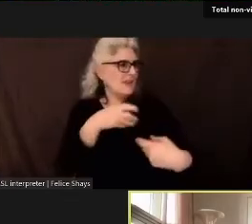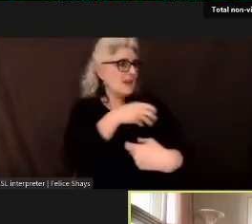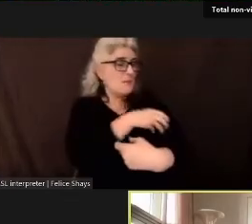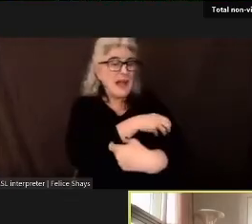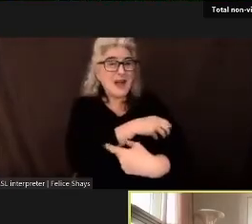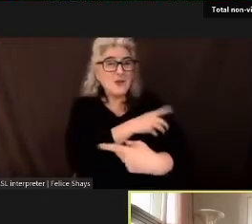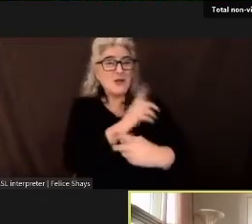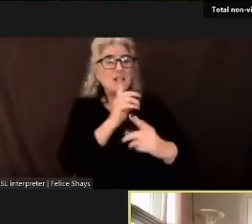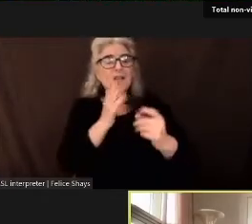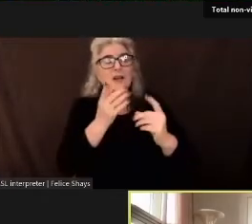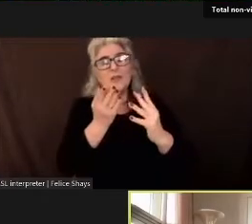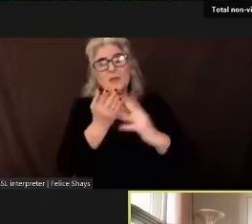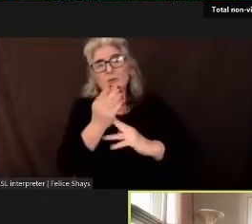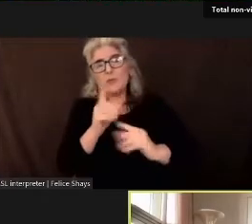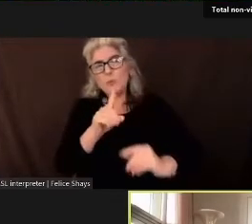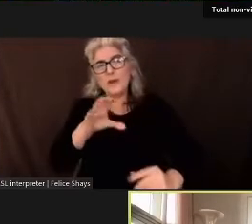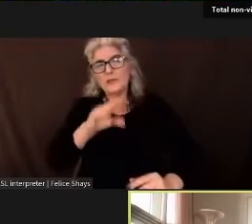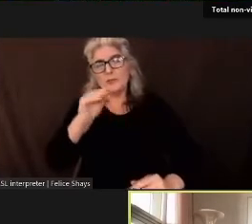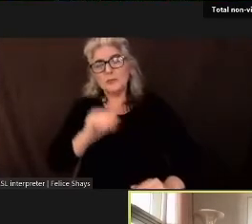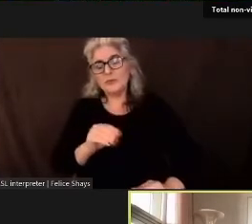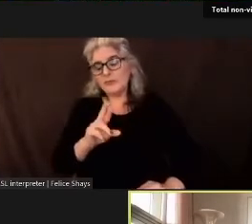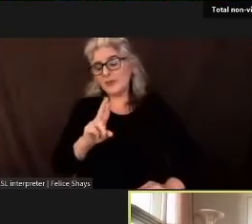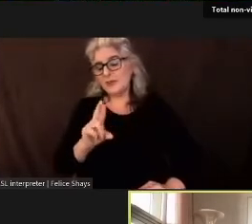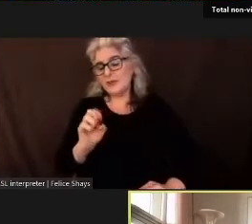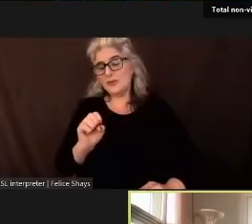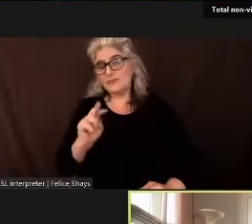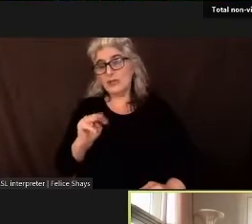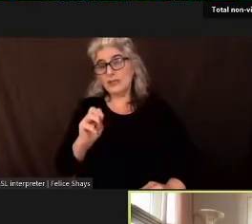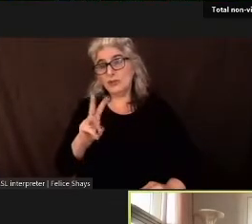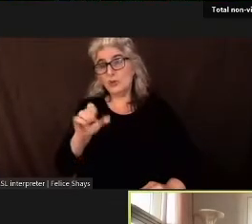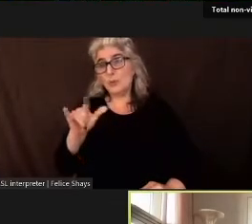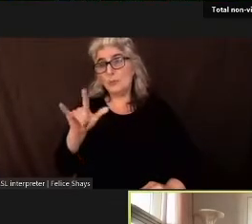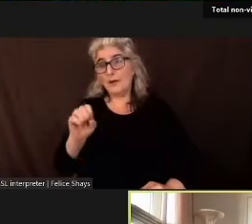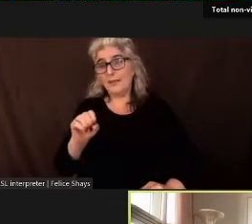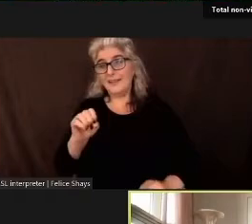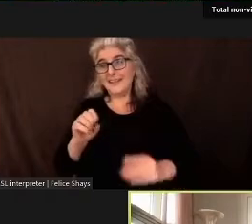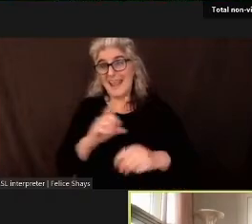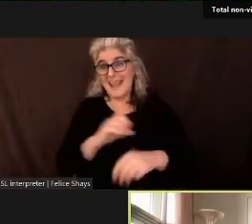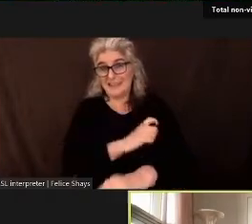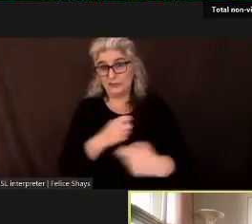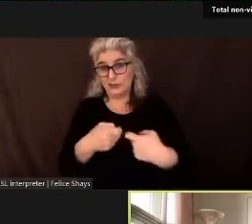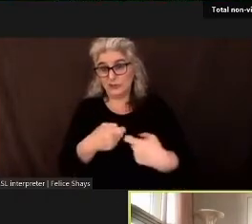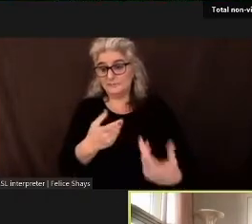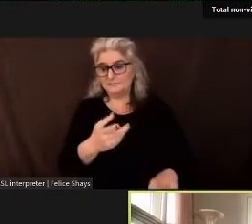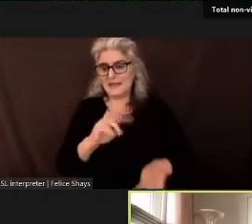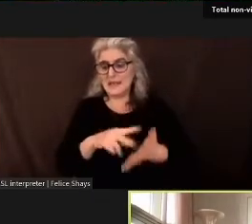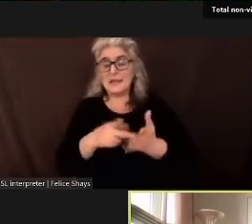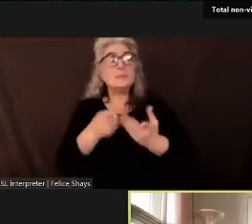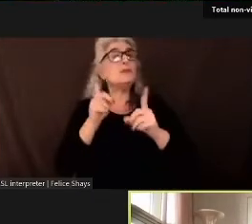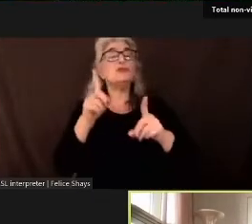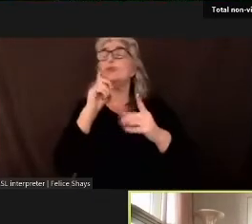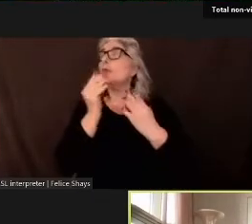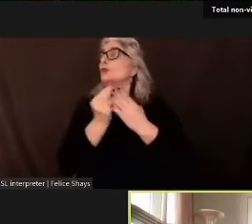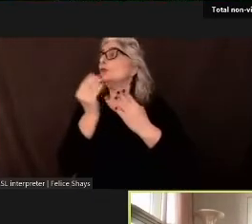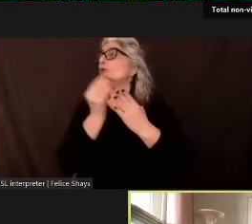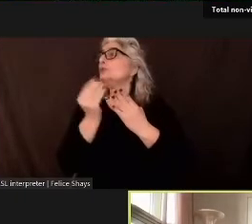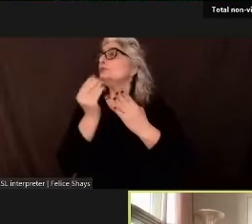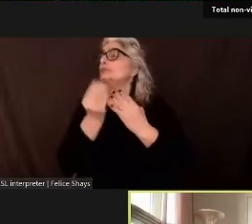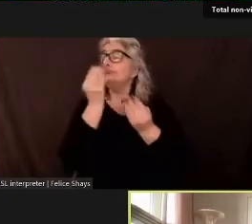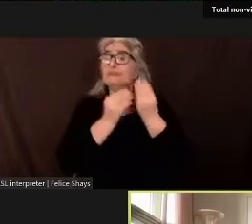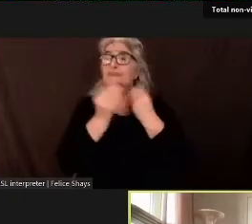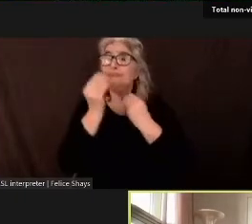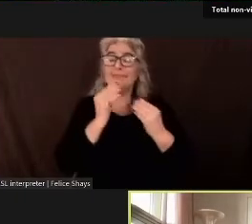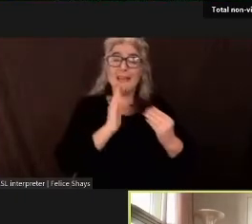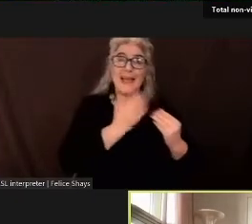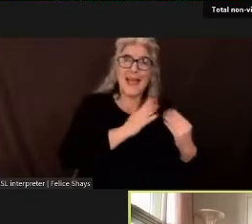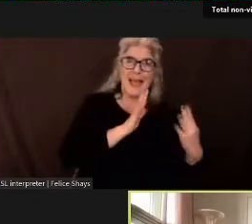renewable energy. While you are grocery shopping, our network will bring more